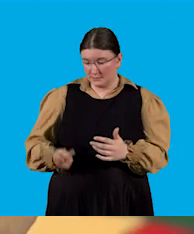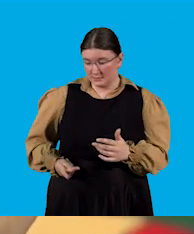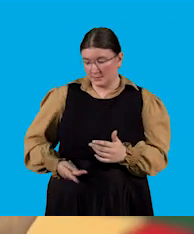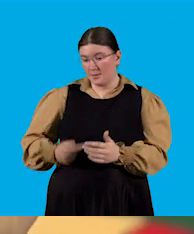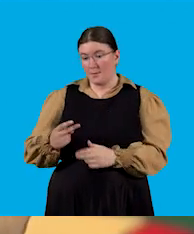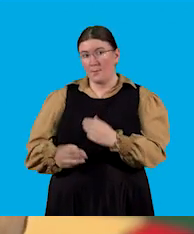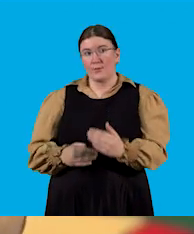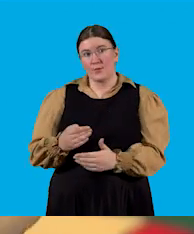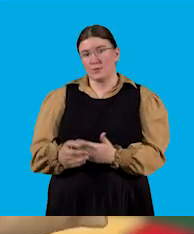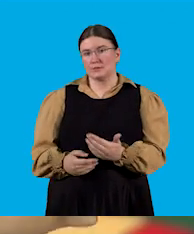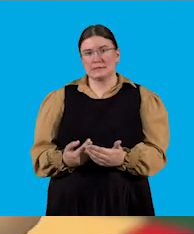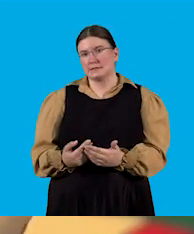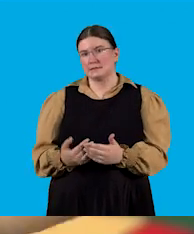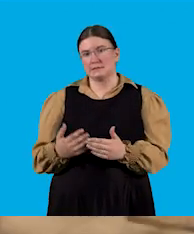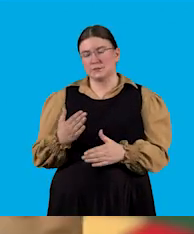like